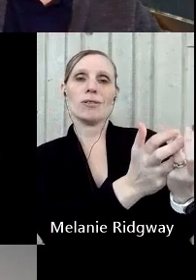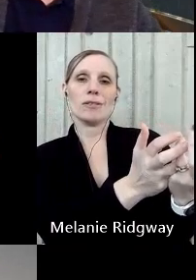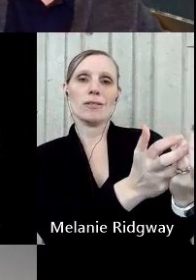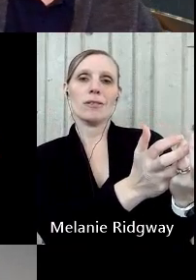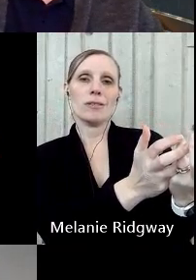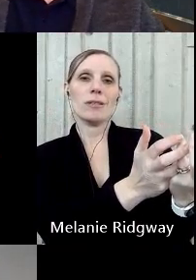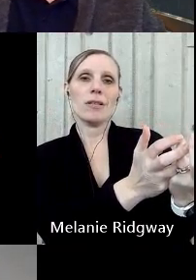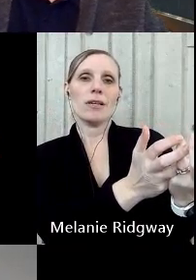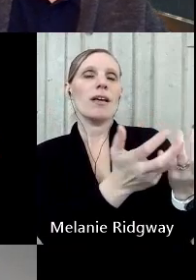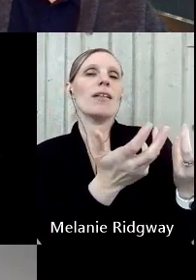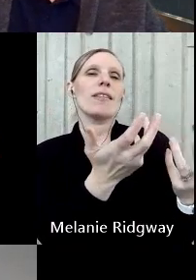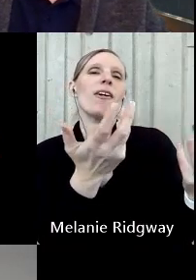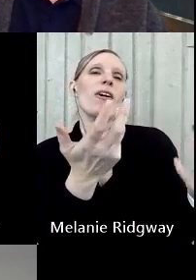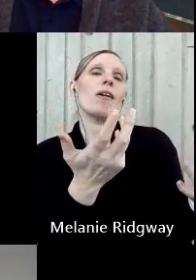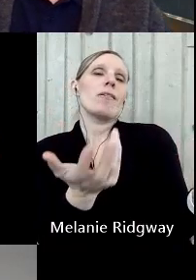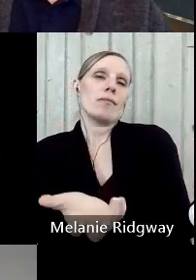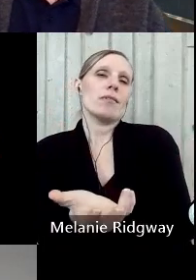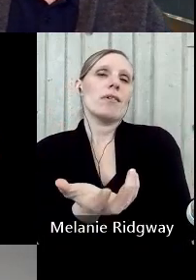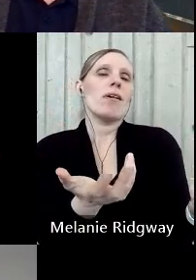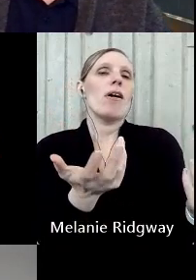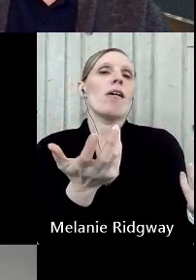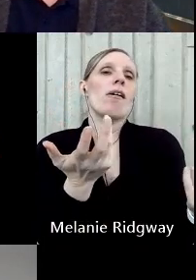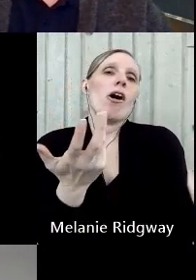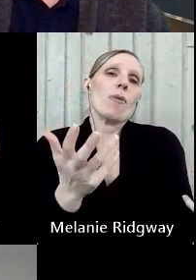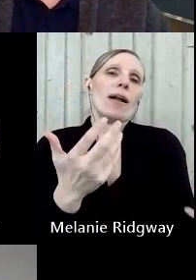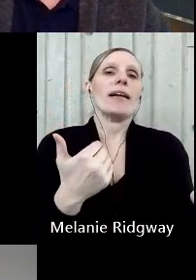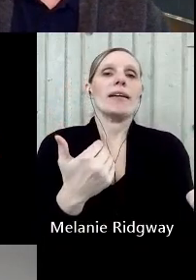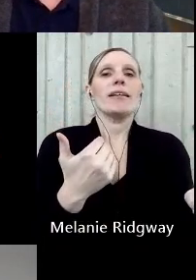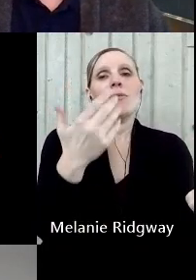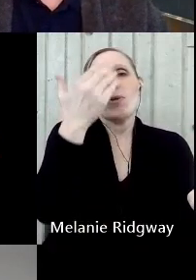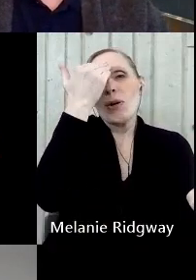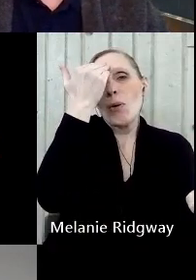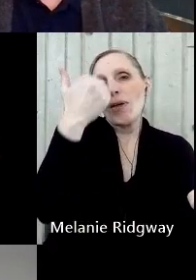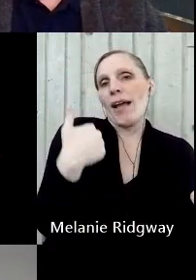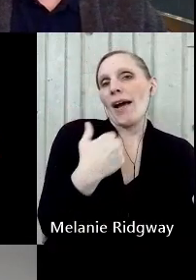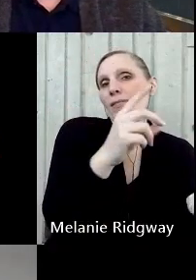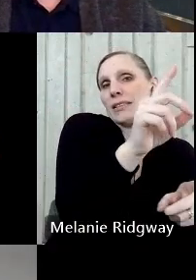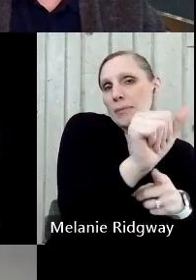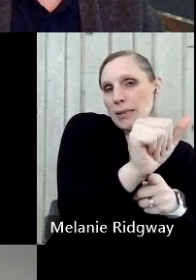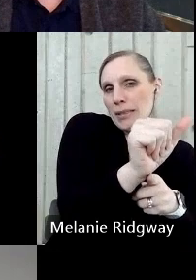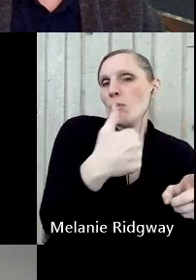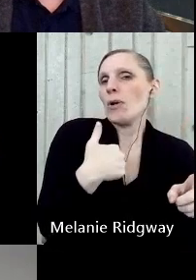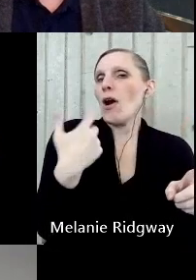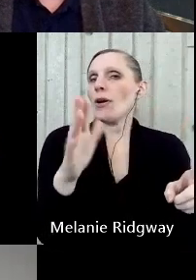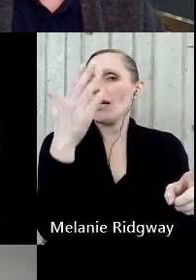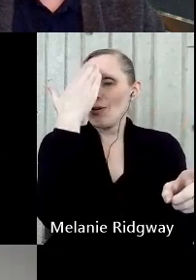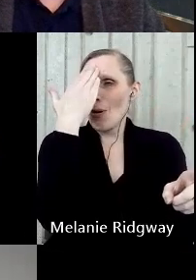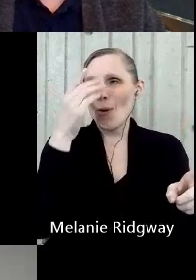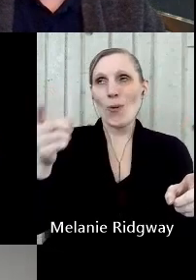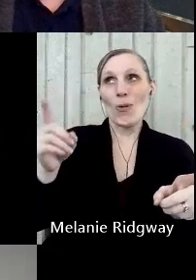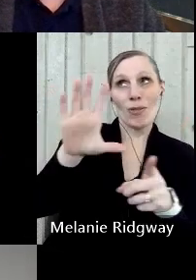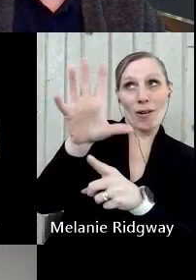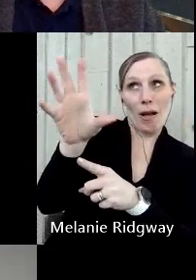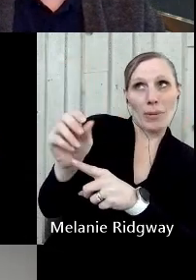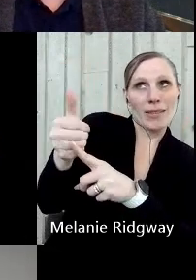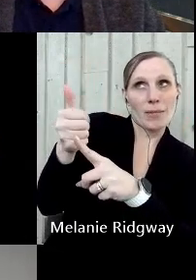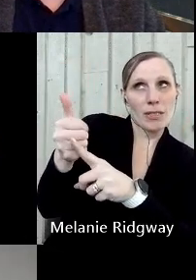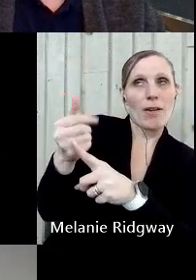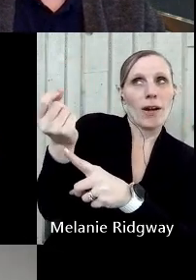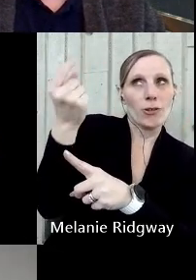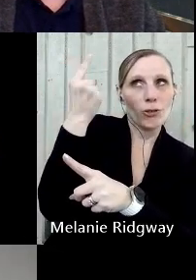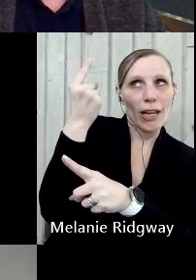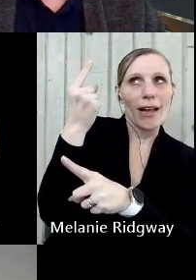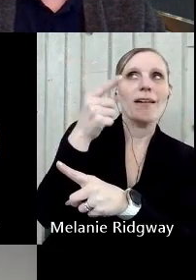Job Match portal. We've already, like Sarah said, we've already vetted the employer and they are up to and understanding